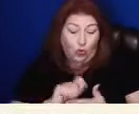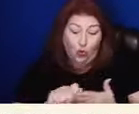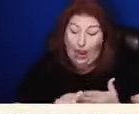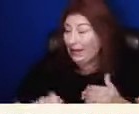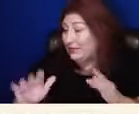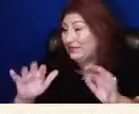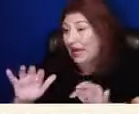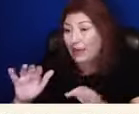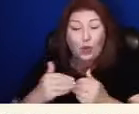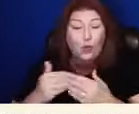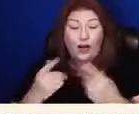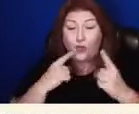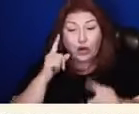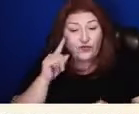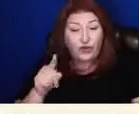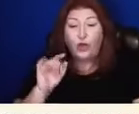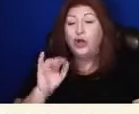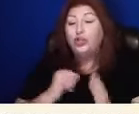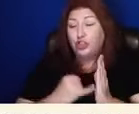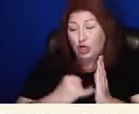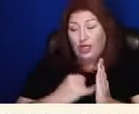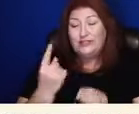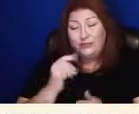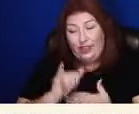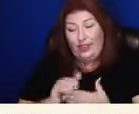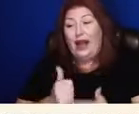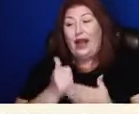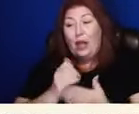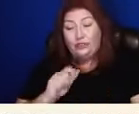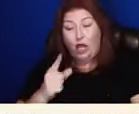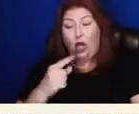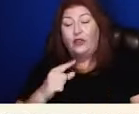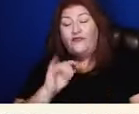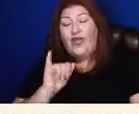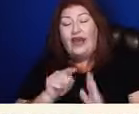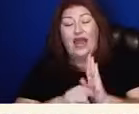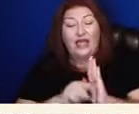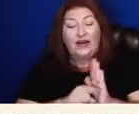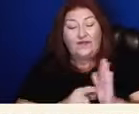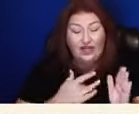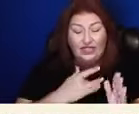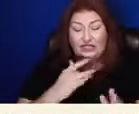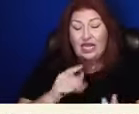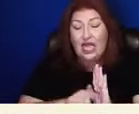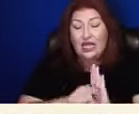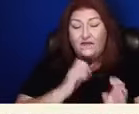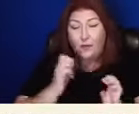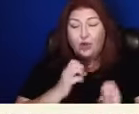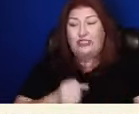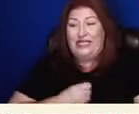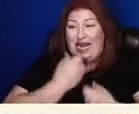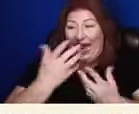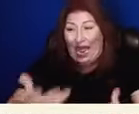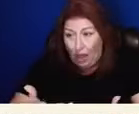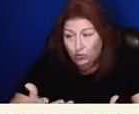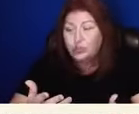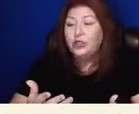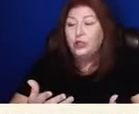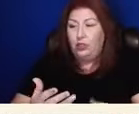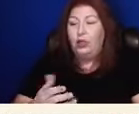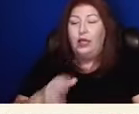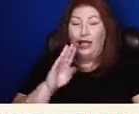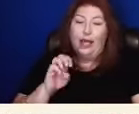works for you. But journaling is something that helps all of those negative feelings, those negative emotions, really get out of myself so that I can be free